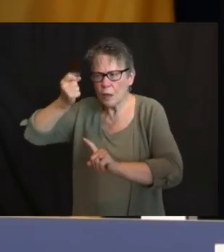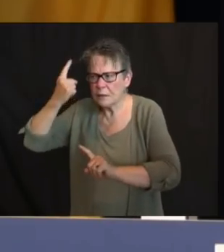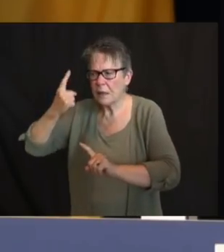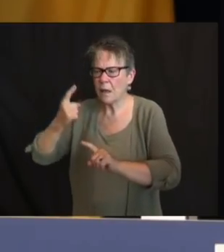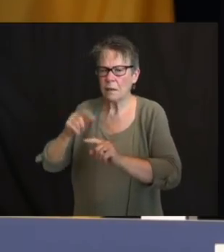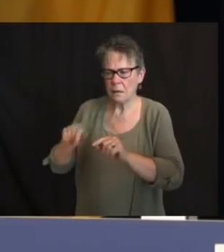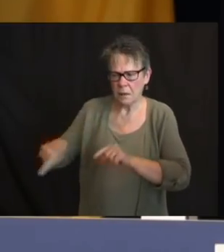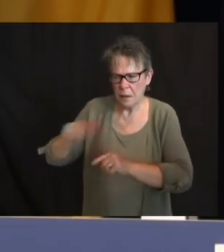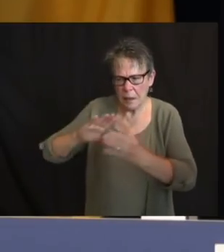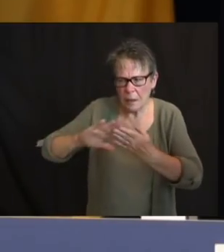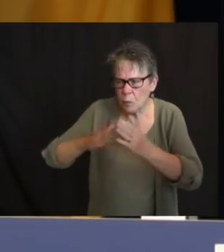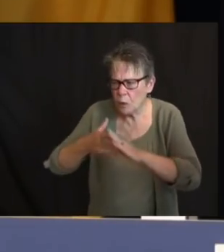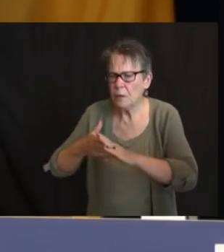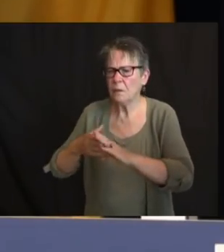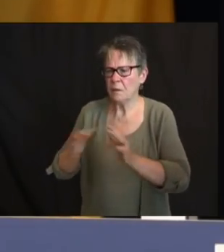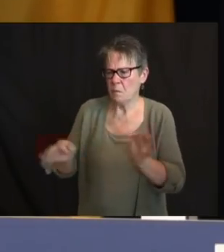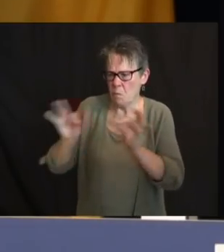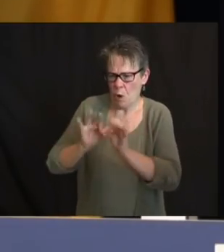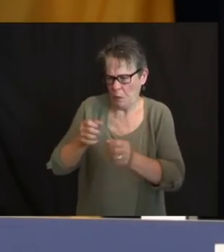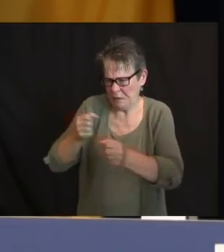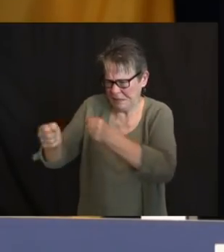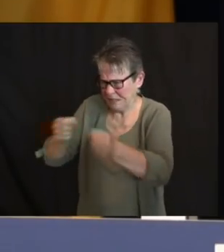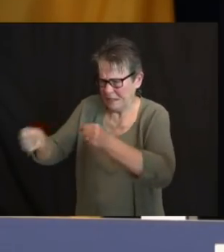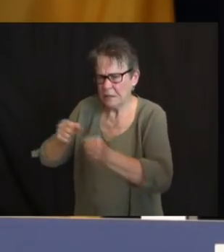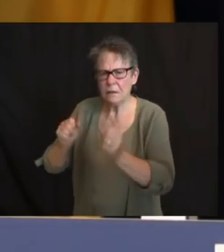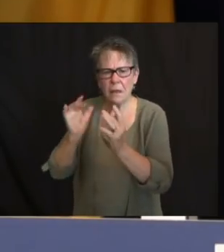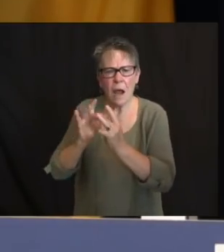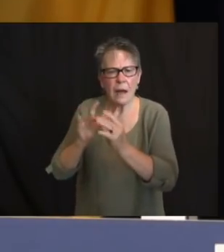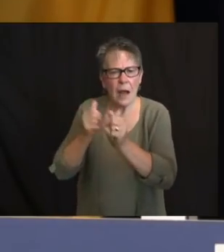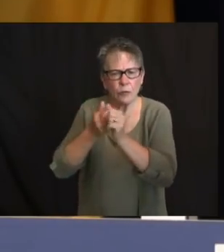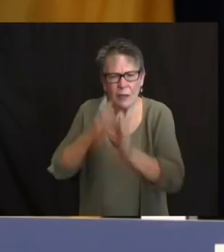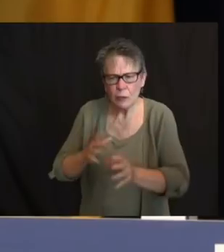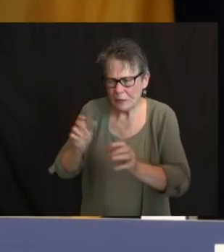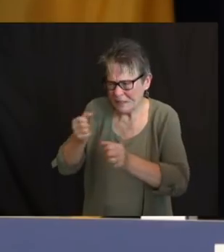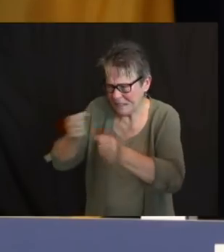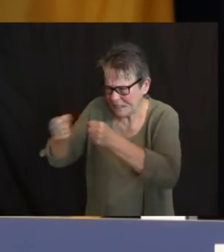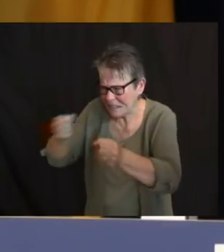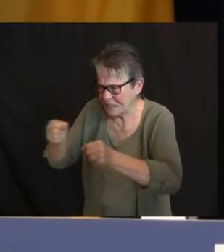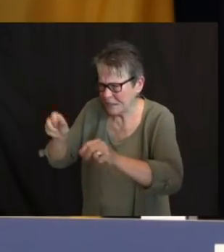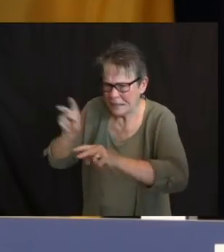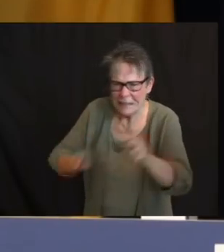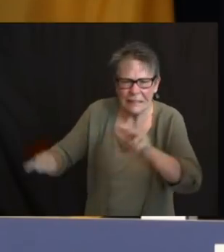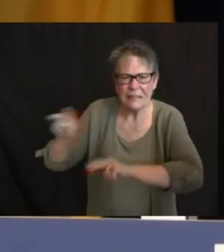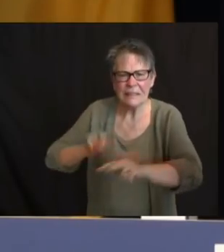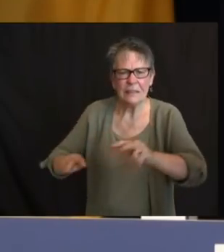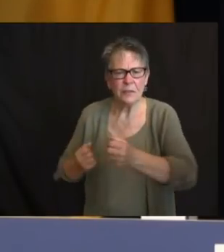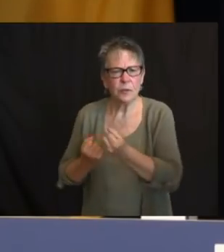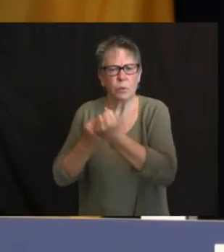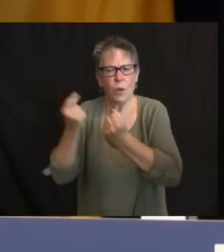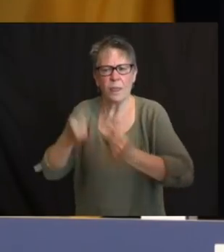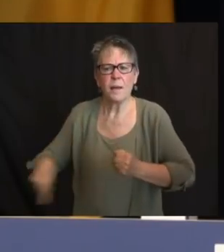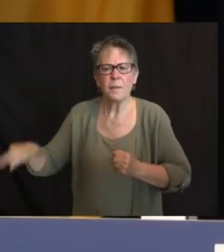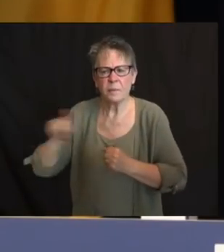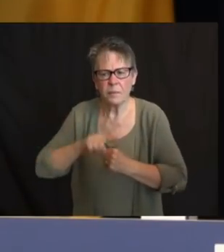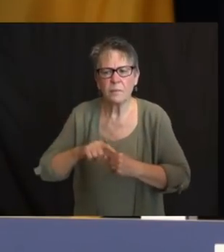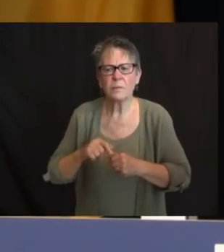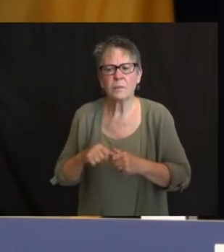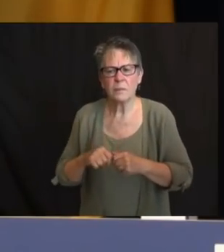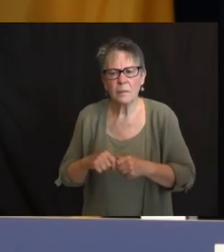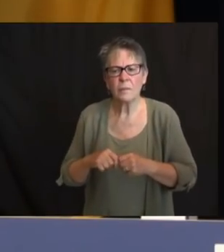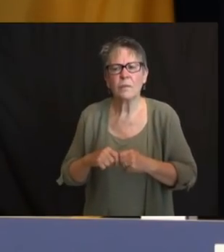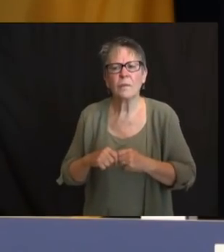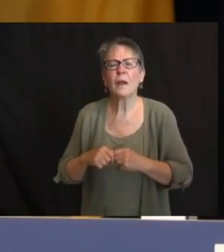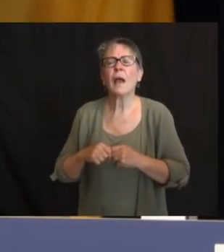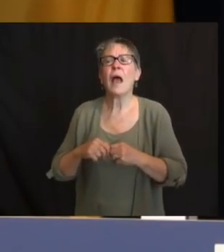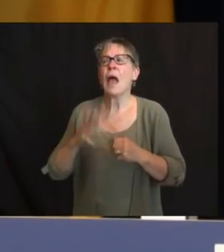tracers to be able to effectively communicate and engage with individuals that speak languages other than English. New